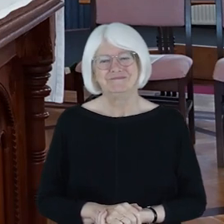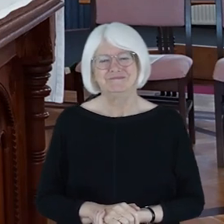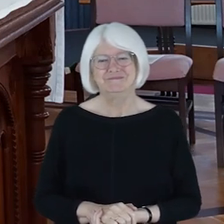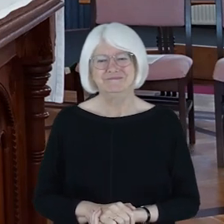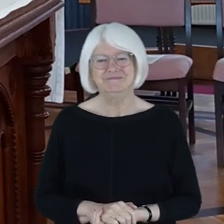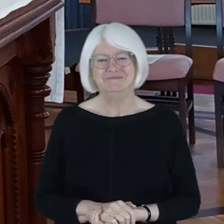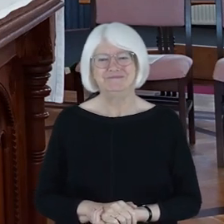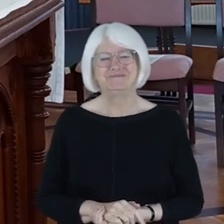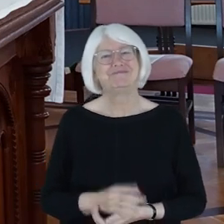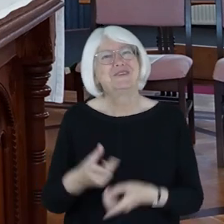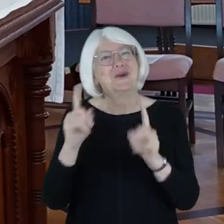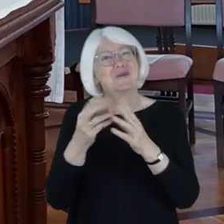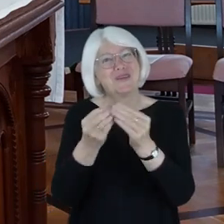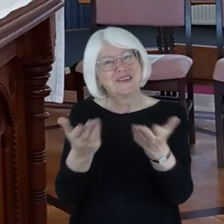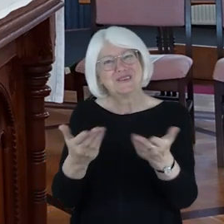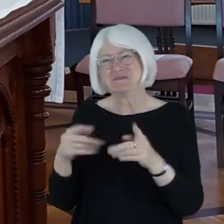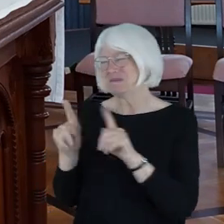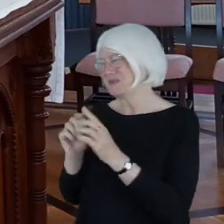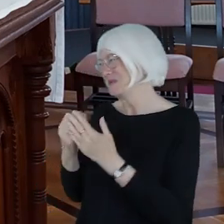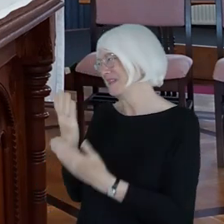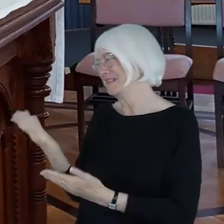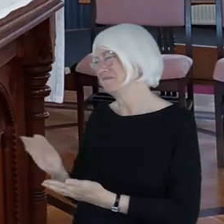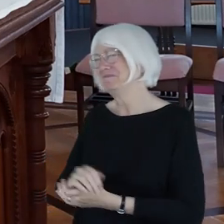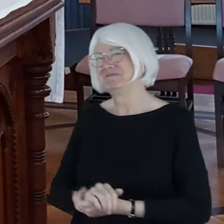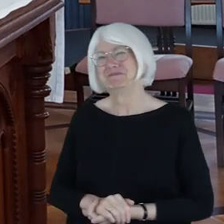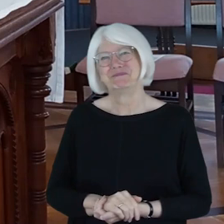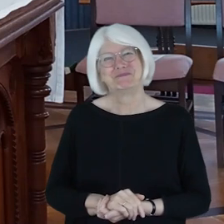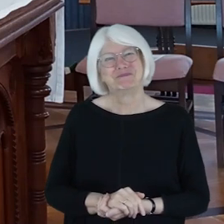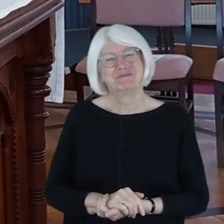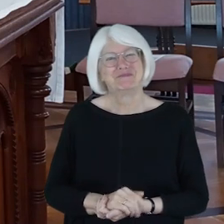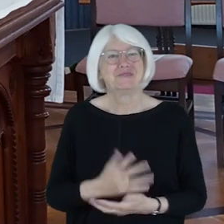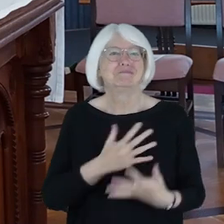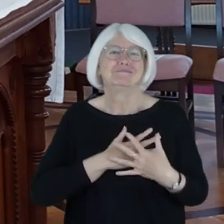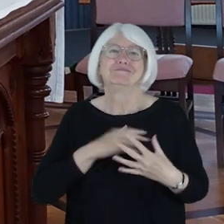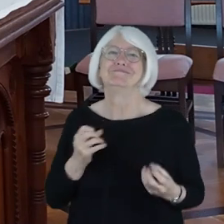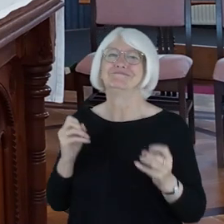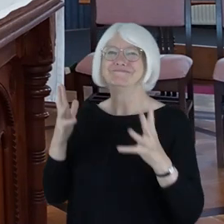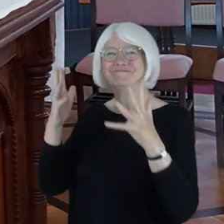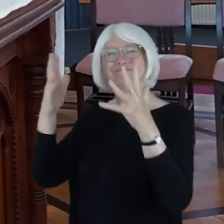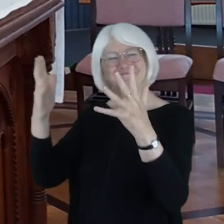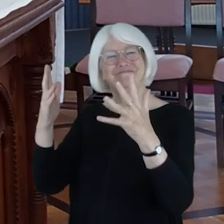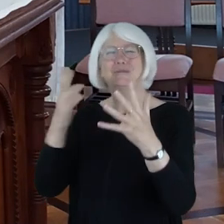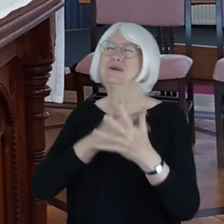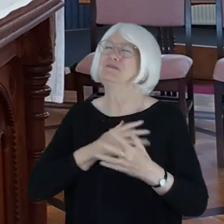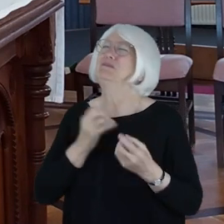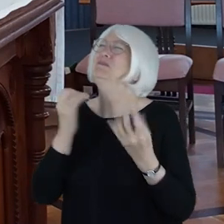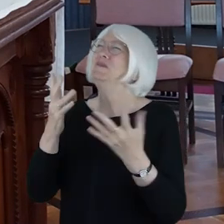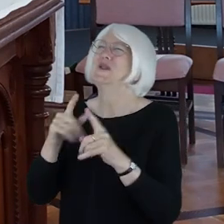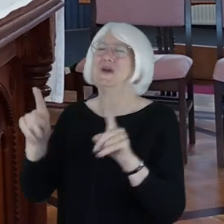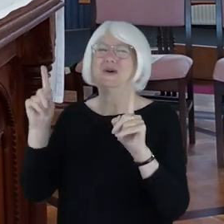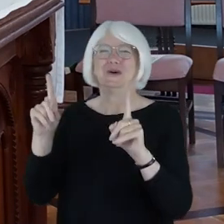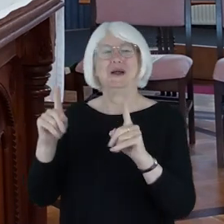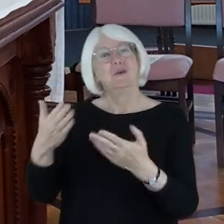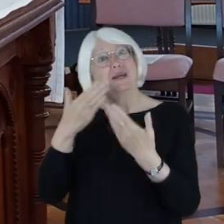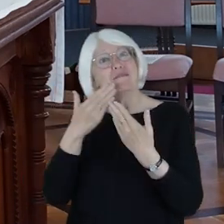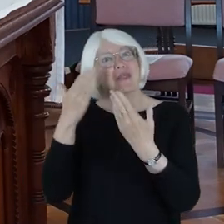The Lord be with you. And also with you. Lift up your hearts. Lift them up to the Lord. Let us give thanks